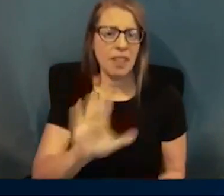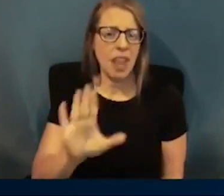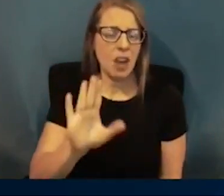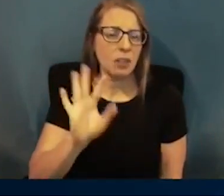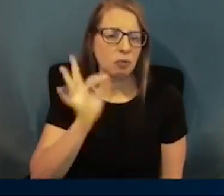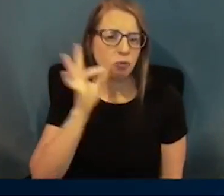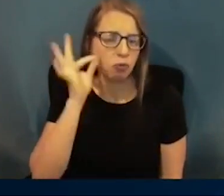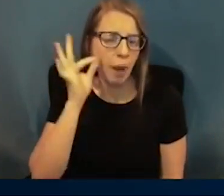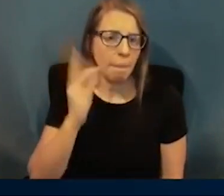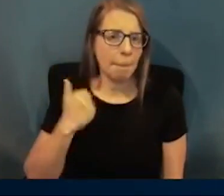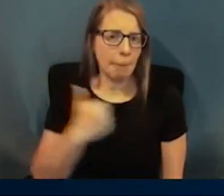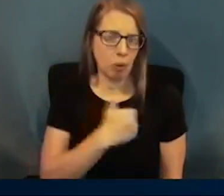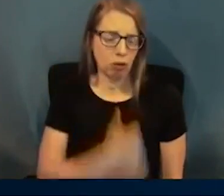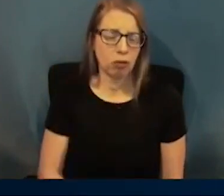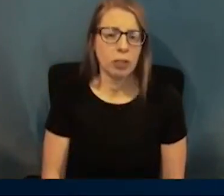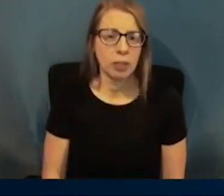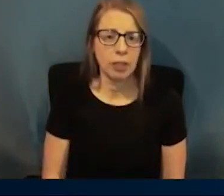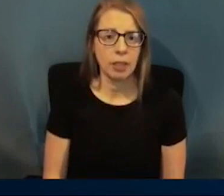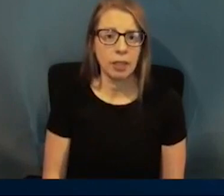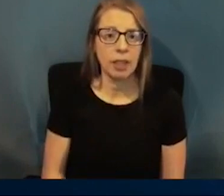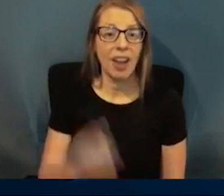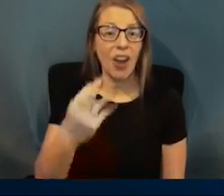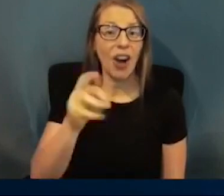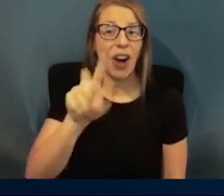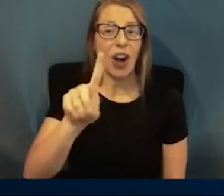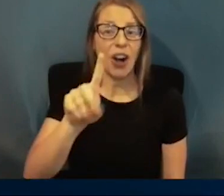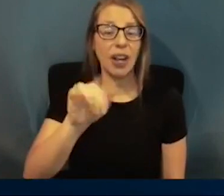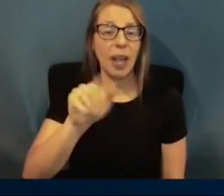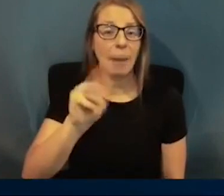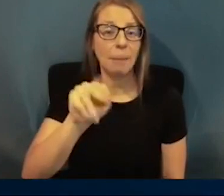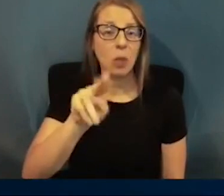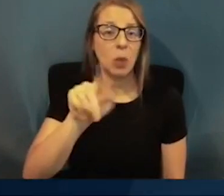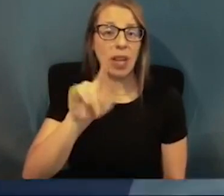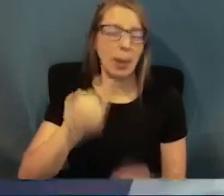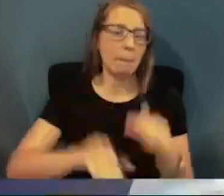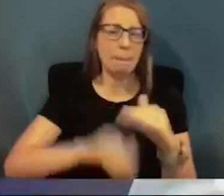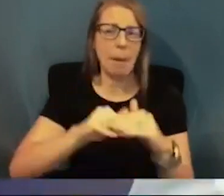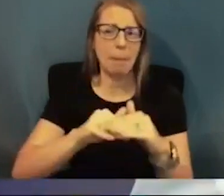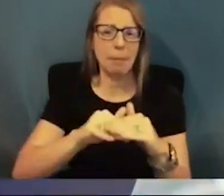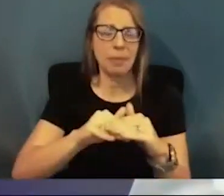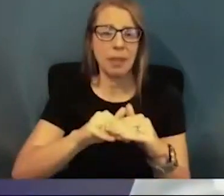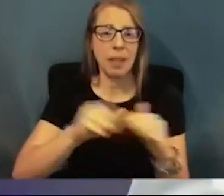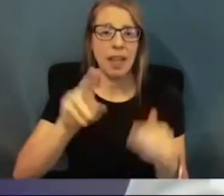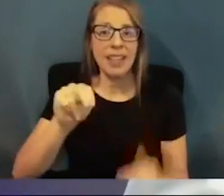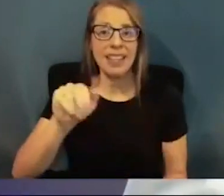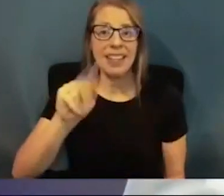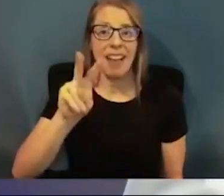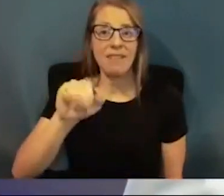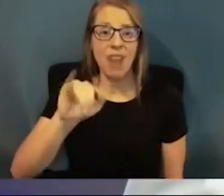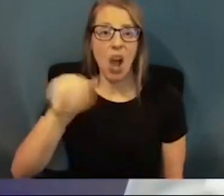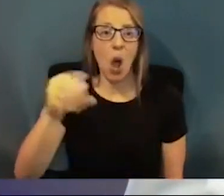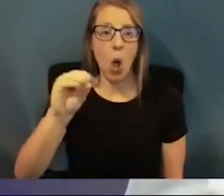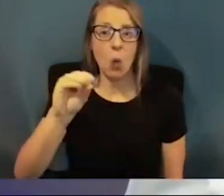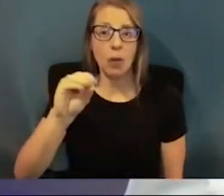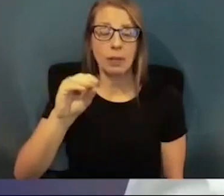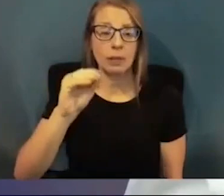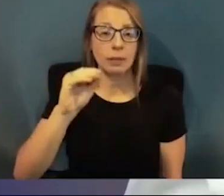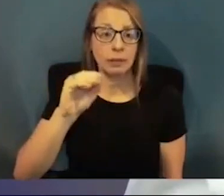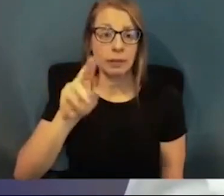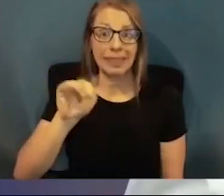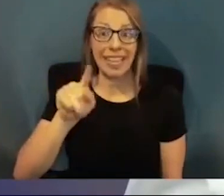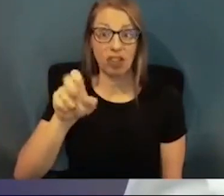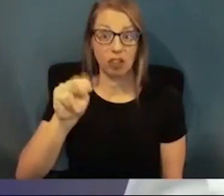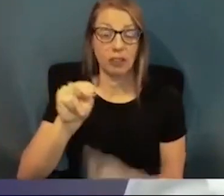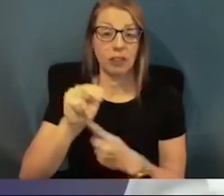reach herd immunity very quickly. In fact, the Navajo Nation was the first group in the United States to reach